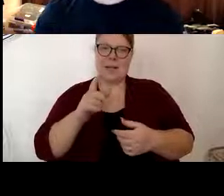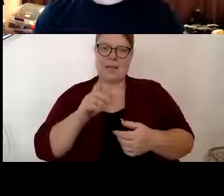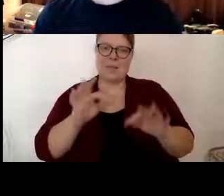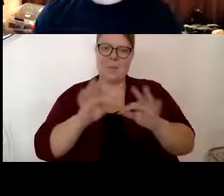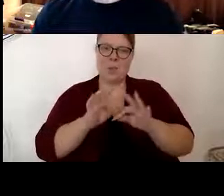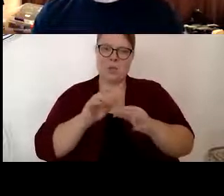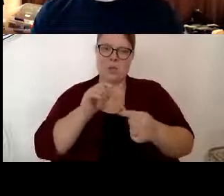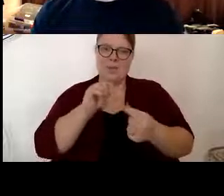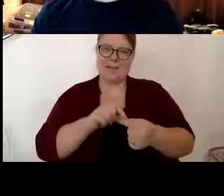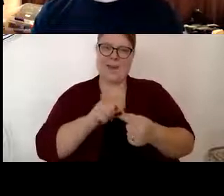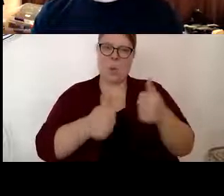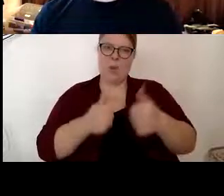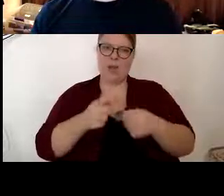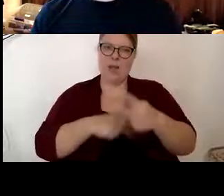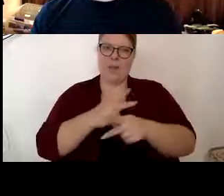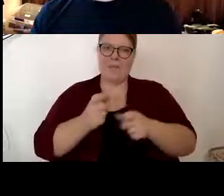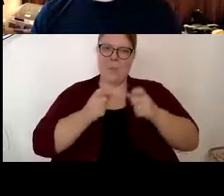may struggle with. And